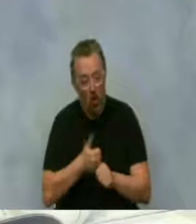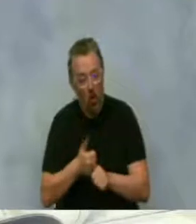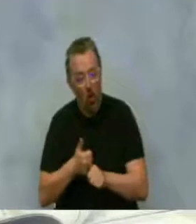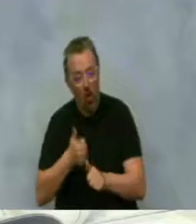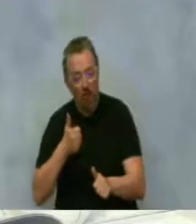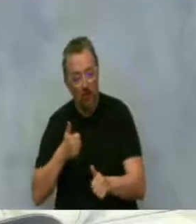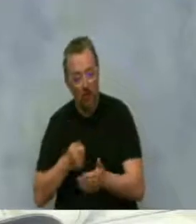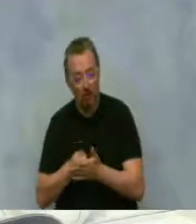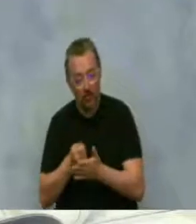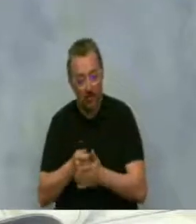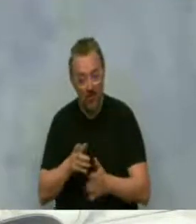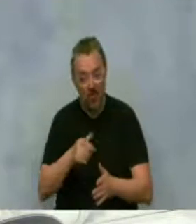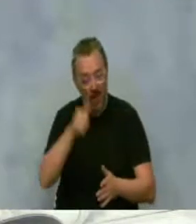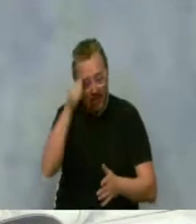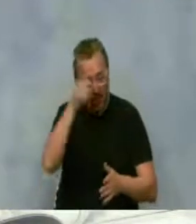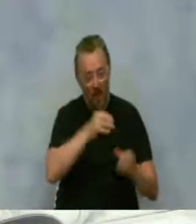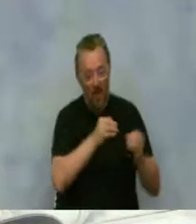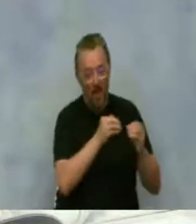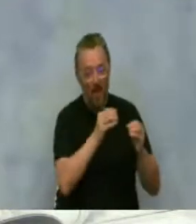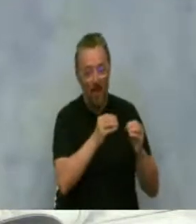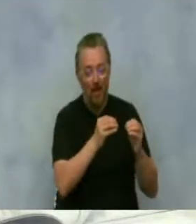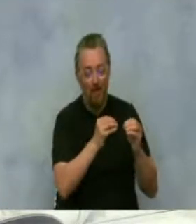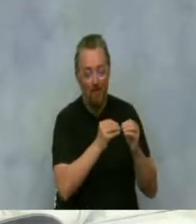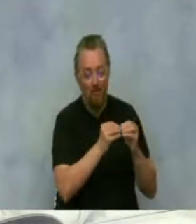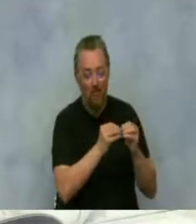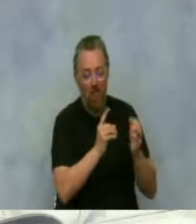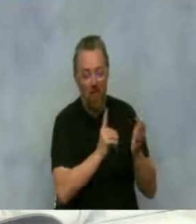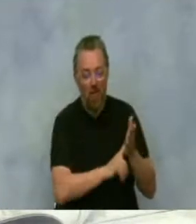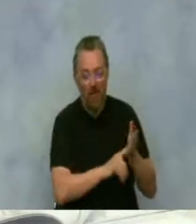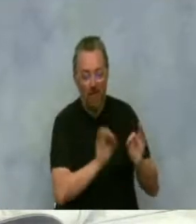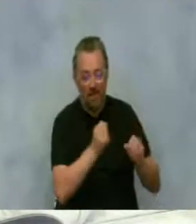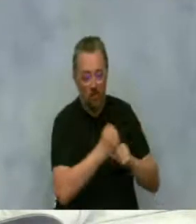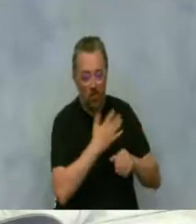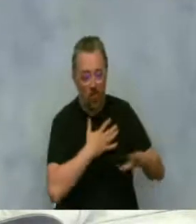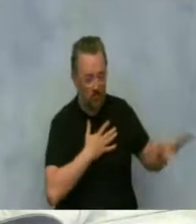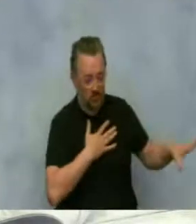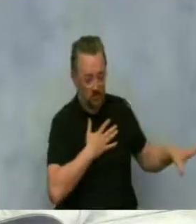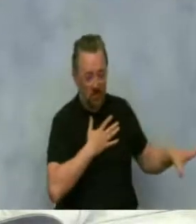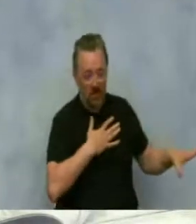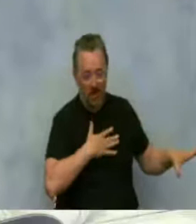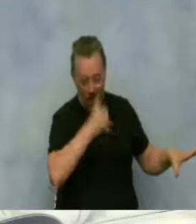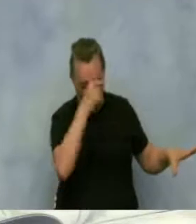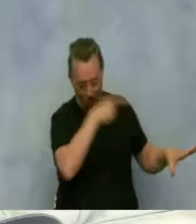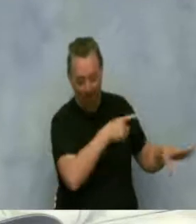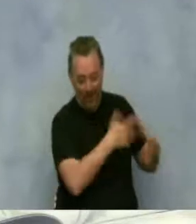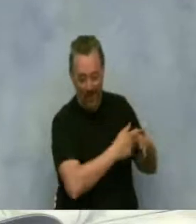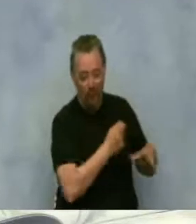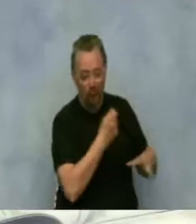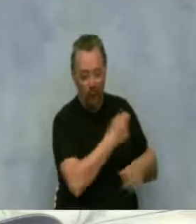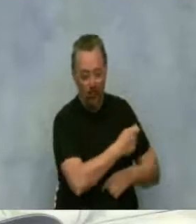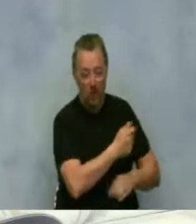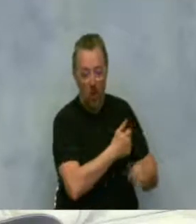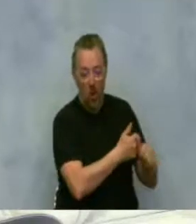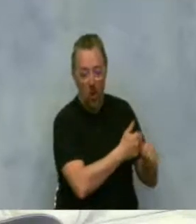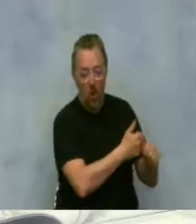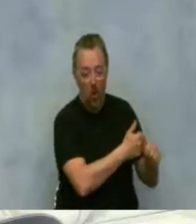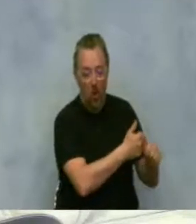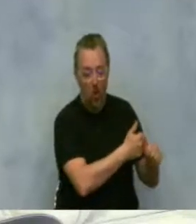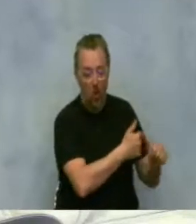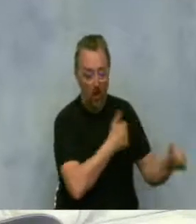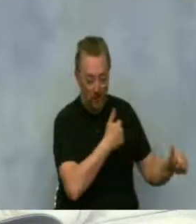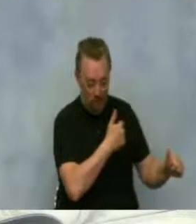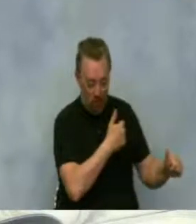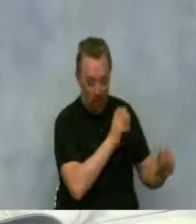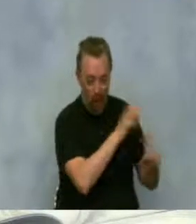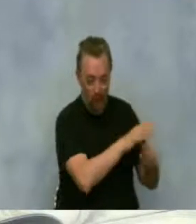rate? I know the Blantyre one's nothing to do with us. It was just an example that I know that they are charged at a commercial rate for their electricity,